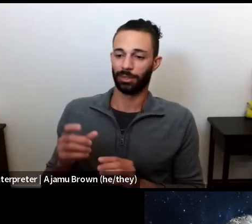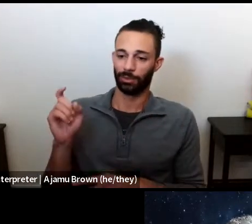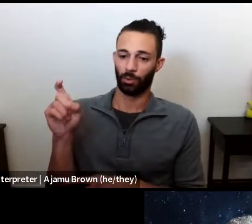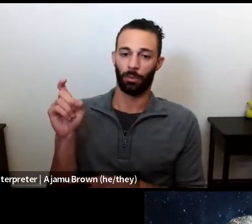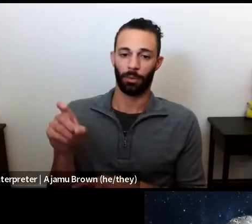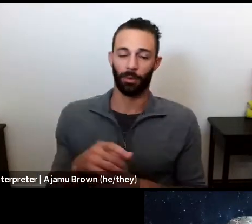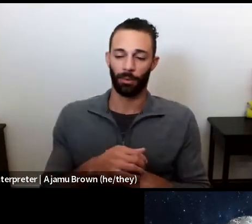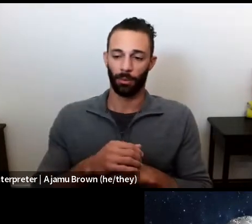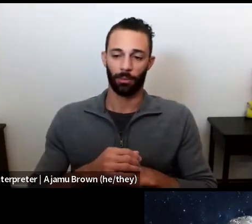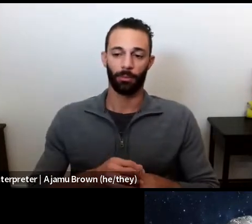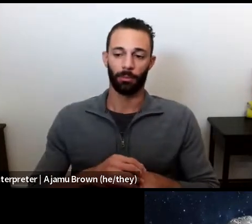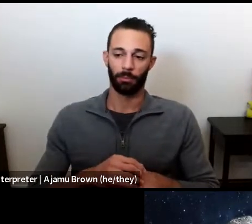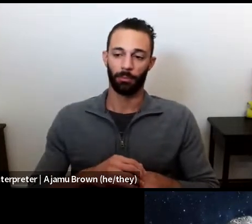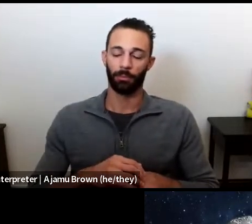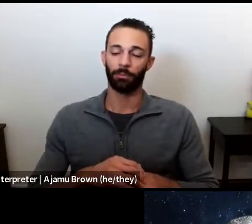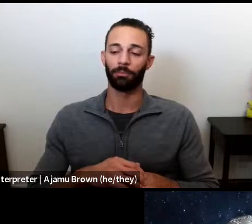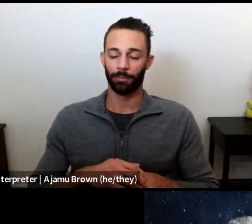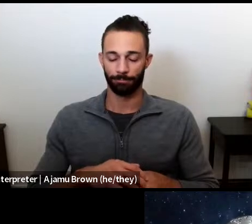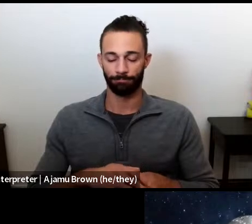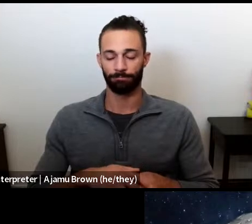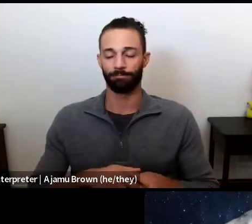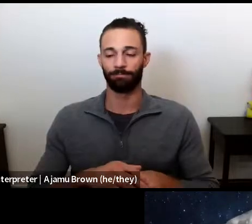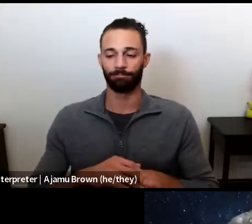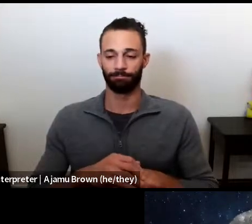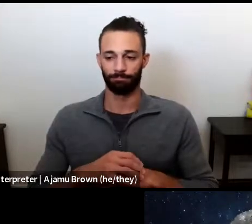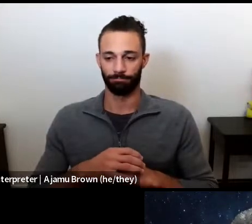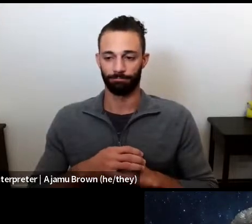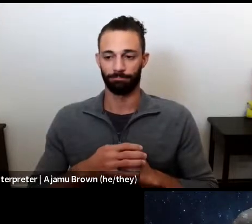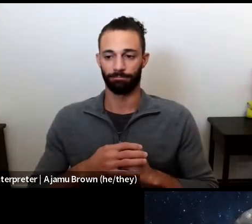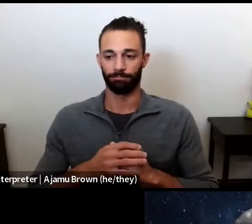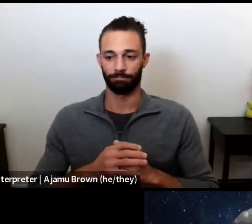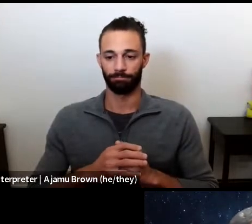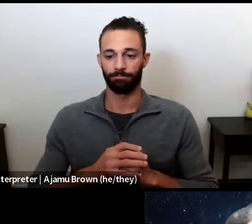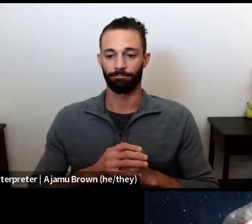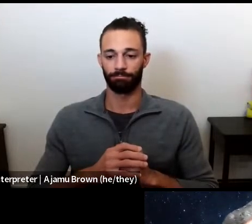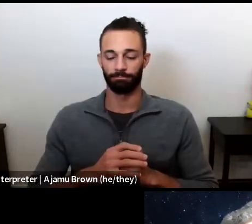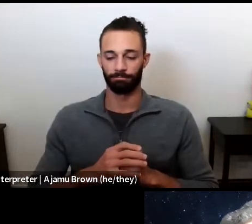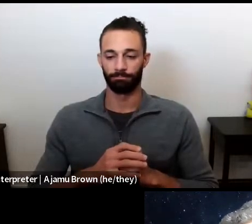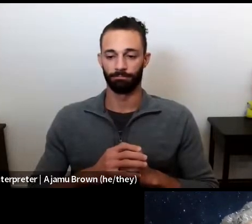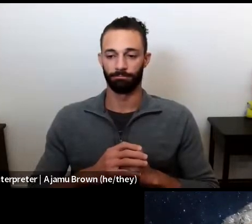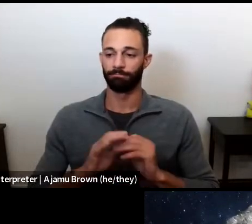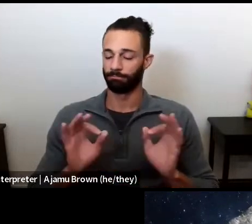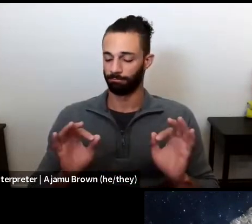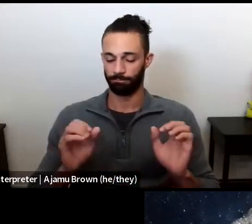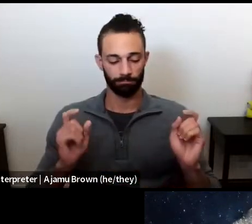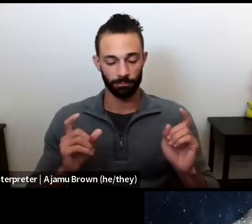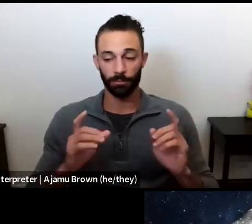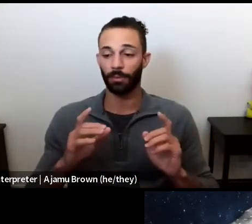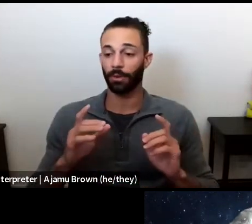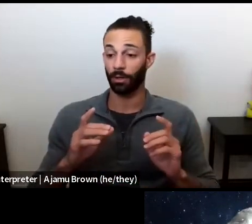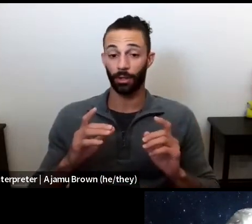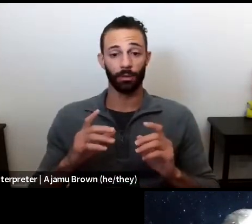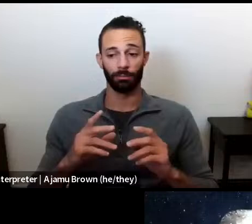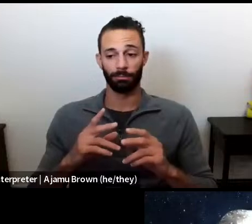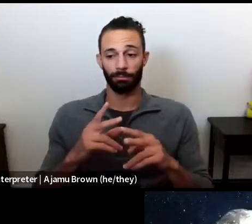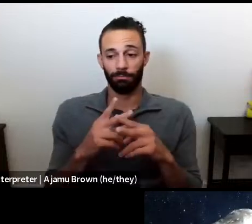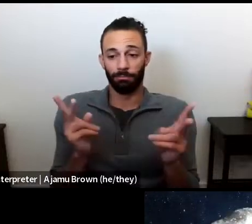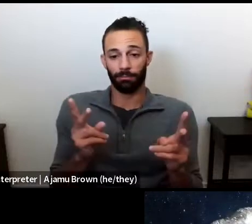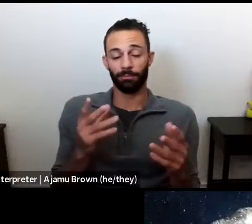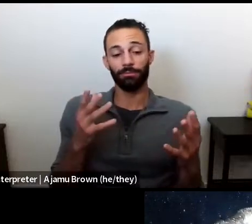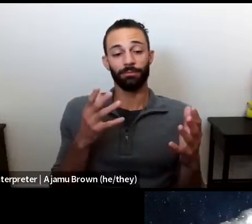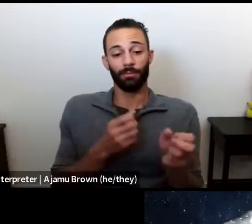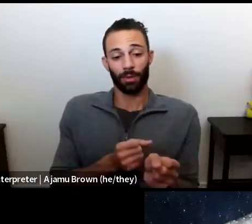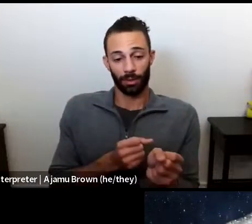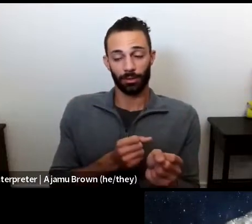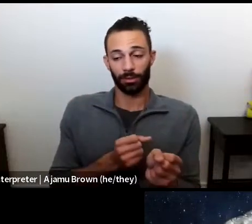I see what you're doing to me. Okay. Gotcha. So very, very fast.